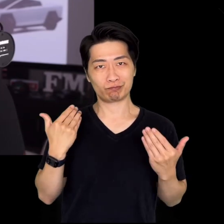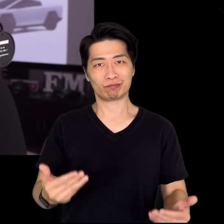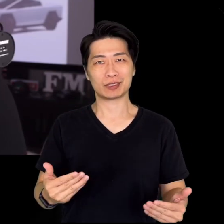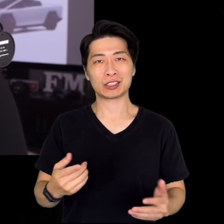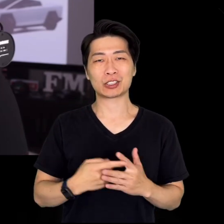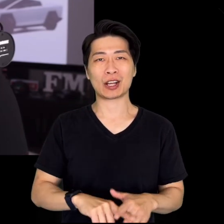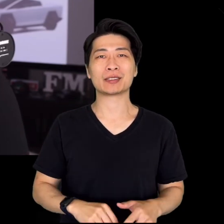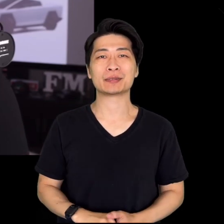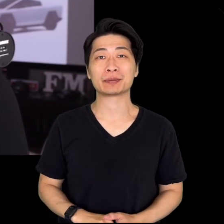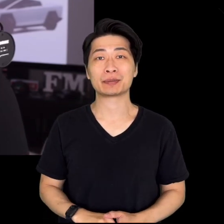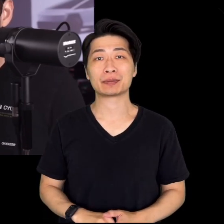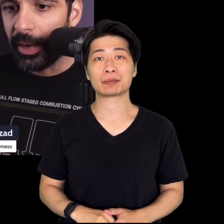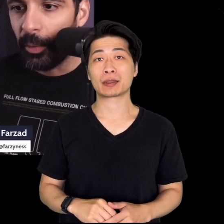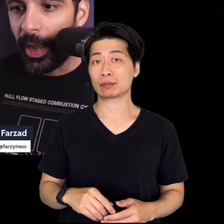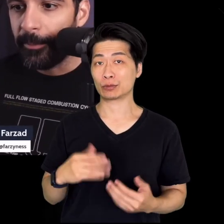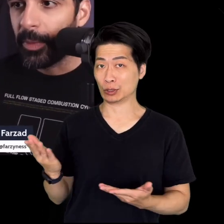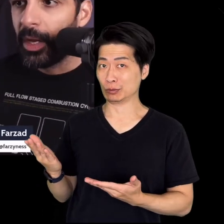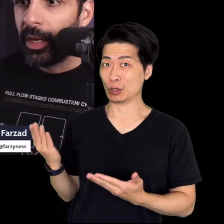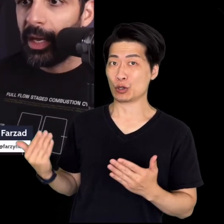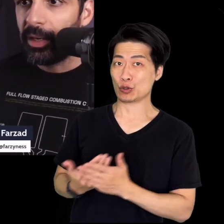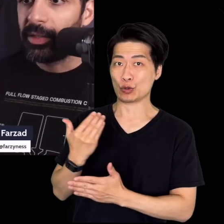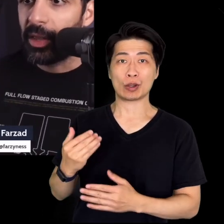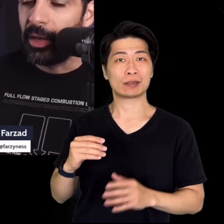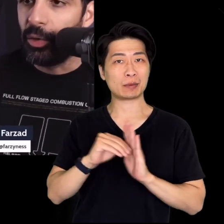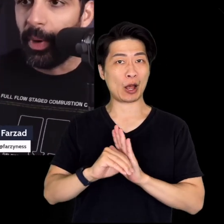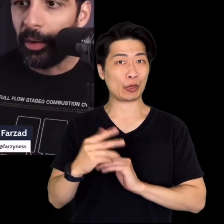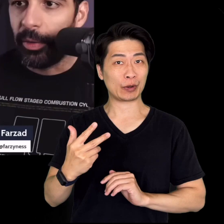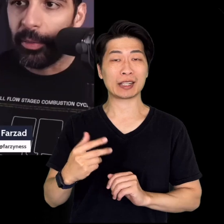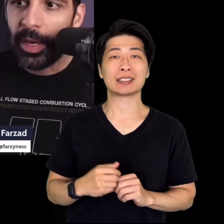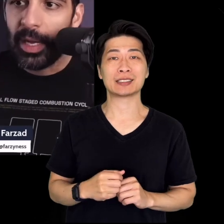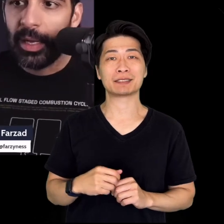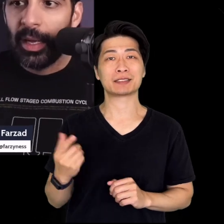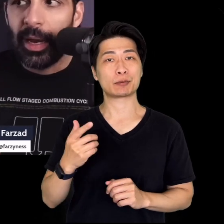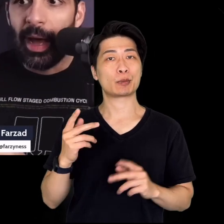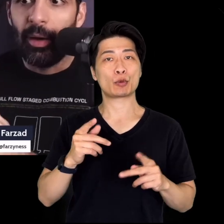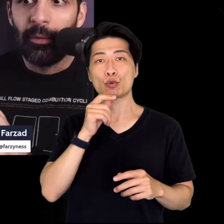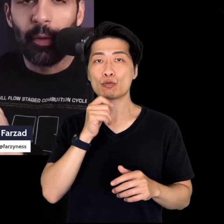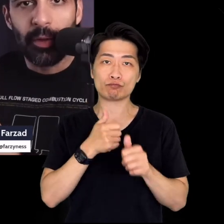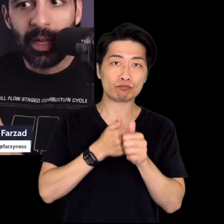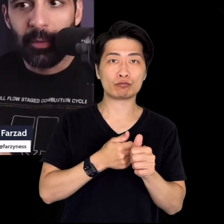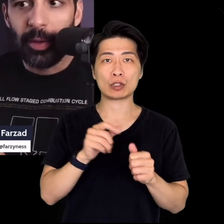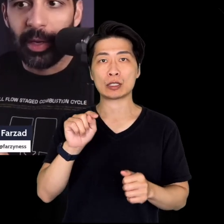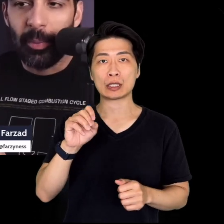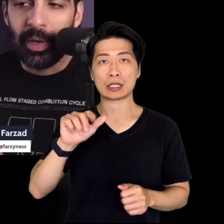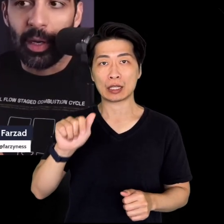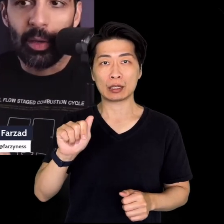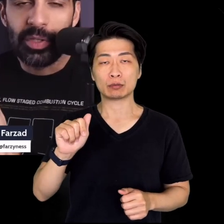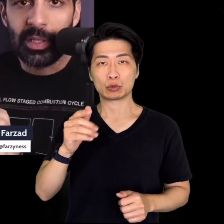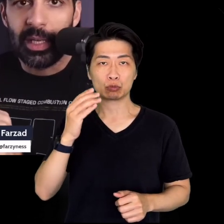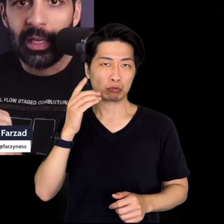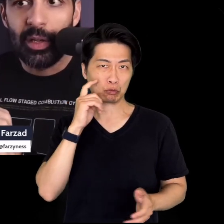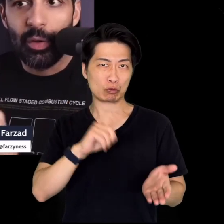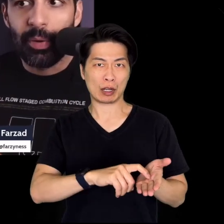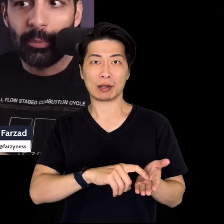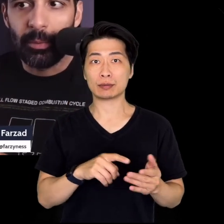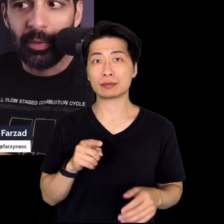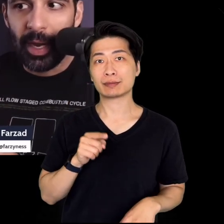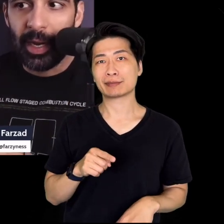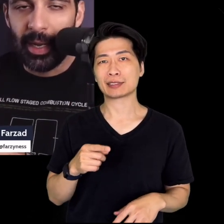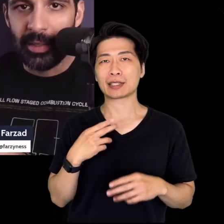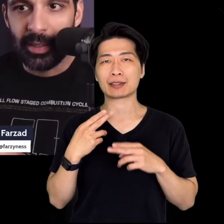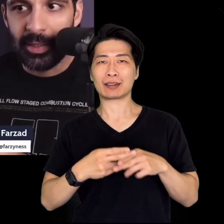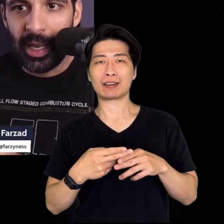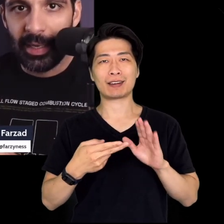further ado, let's go ahead and get started right away. Here's the new Model 3. Now, for those that follow the company closely, you